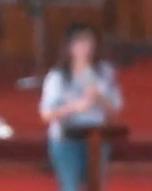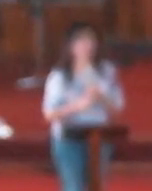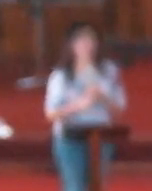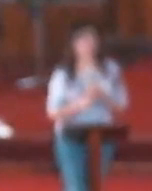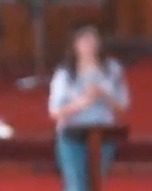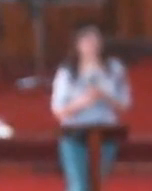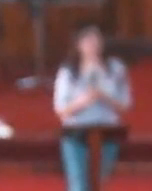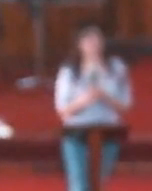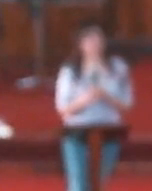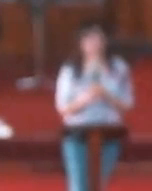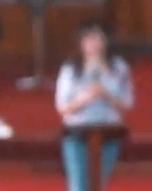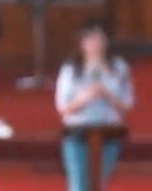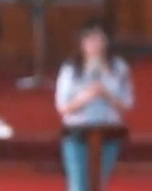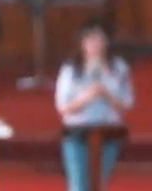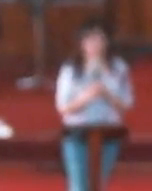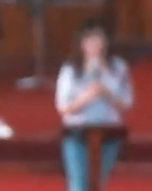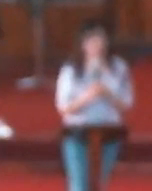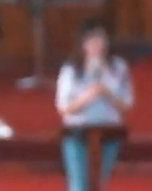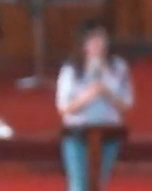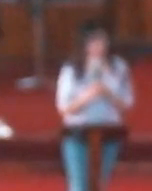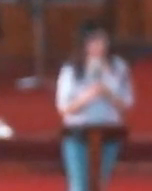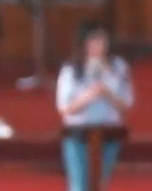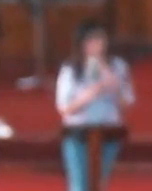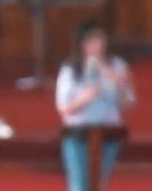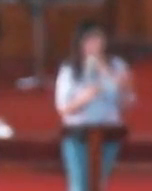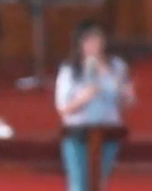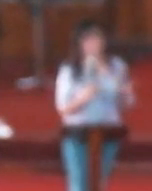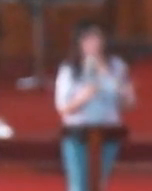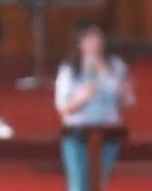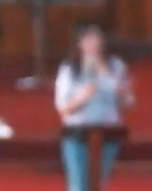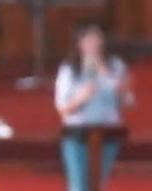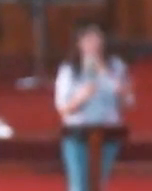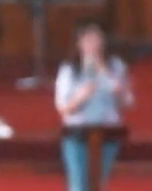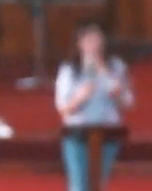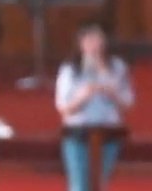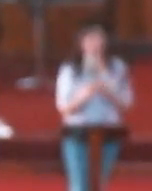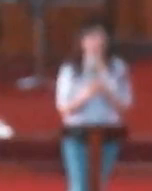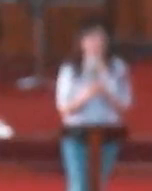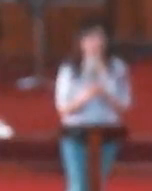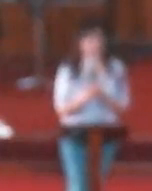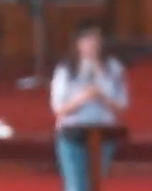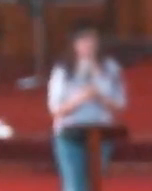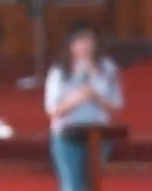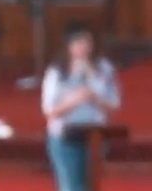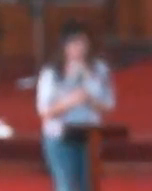como pocas personas que yo había visto. And I've seen this and I've witnessed this man praying unlike others.